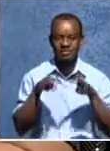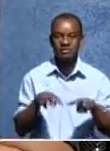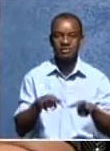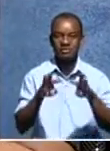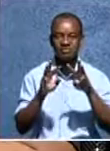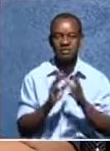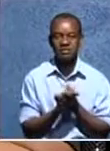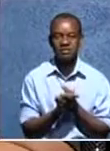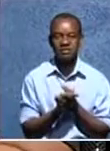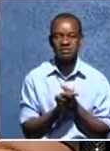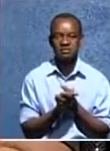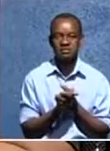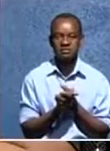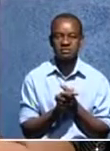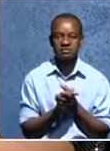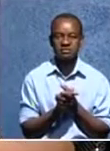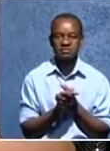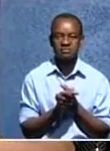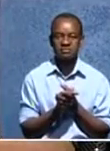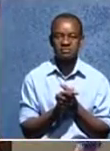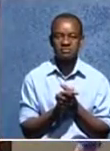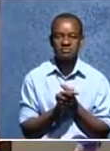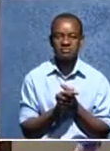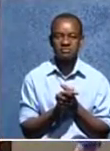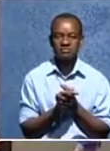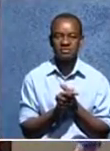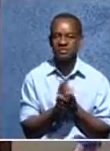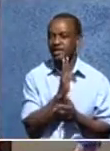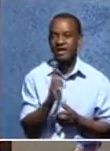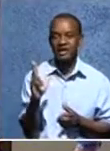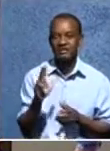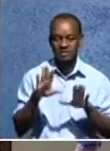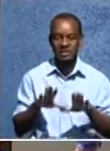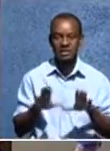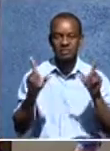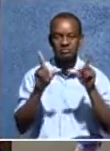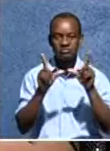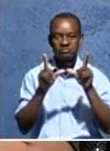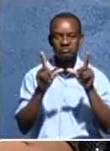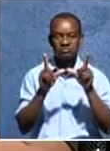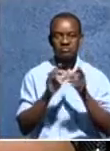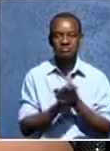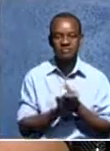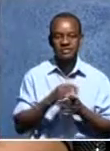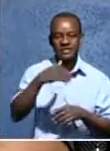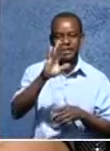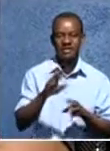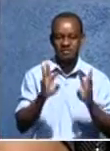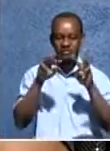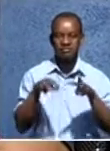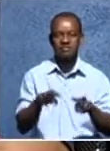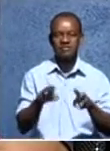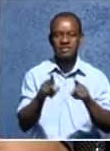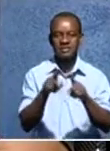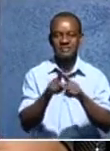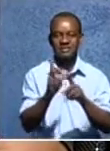Walvis Bay, mostly that Namibian. That means people leaving from Windhoek to go to Walvis Bay. Or people coming from Walvis Bay coming to Windhoek as well. So that